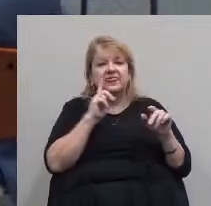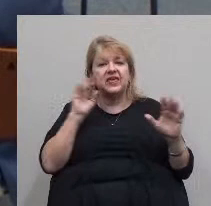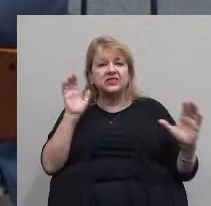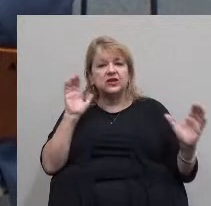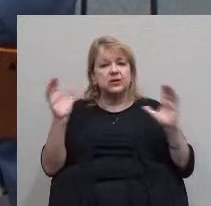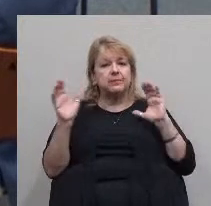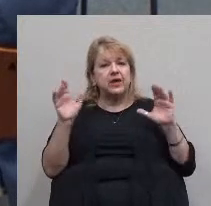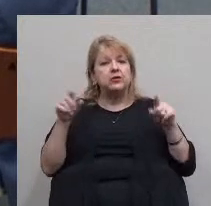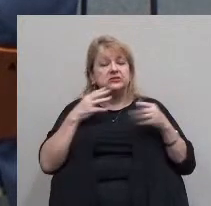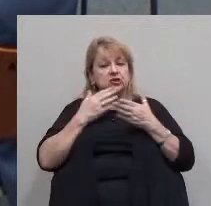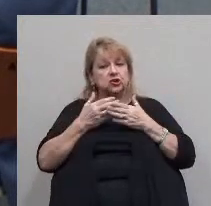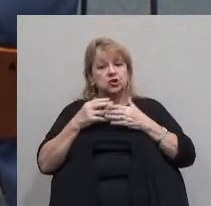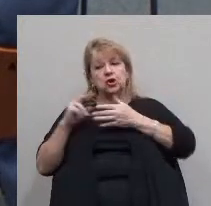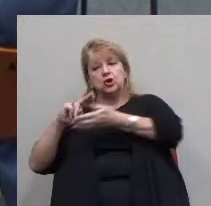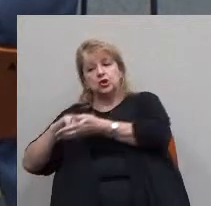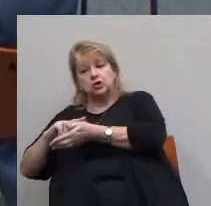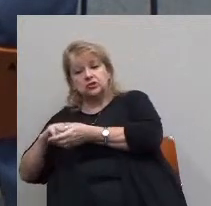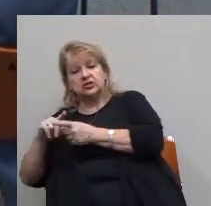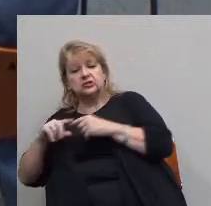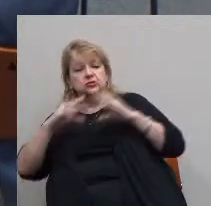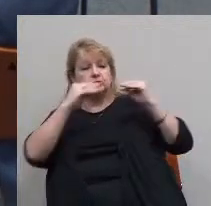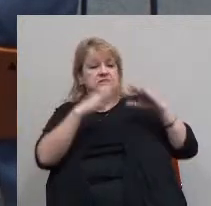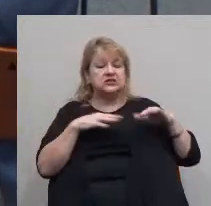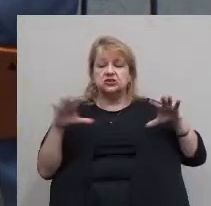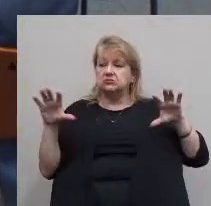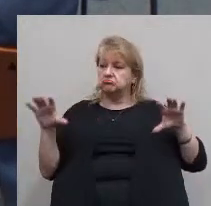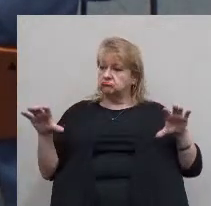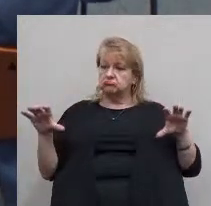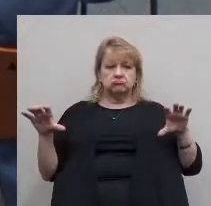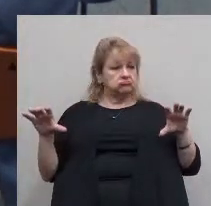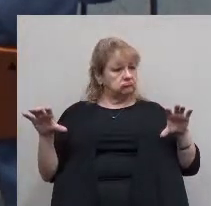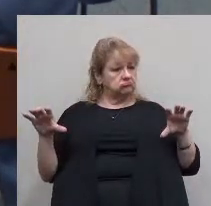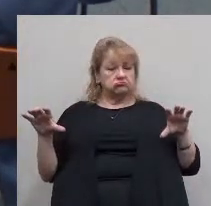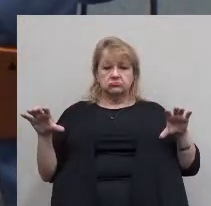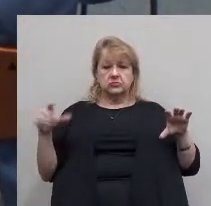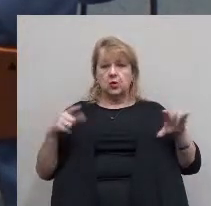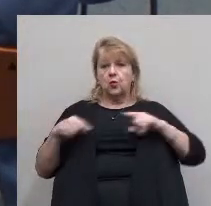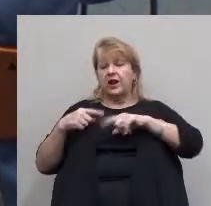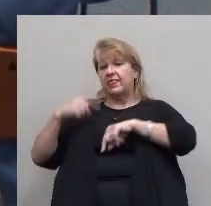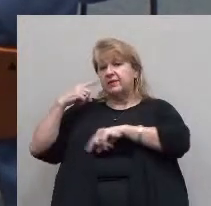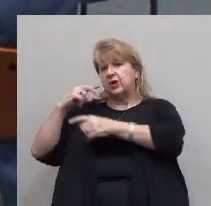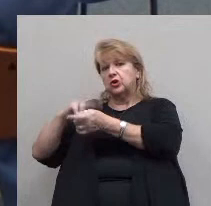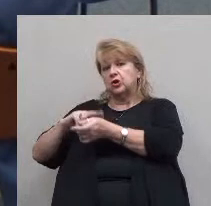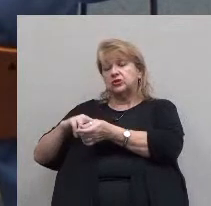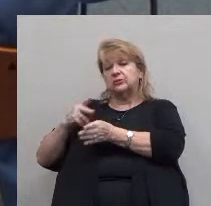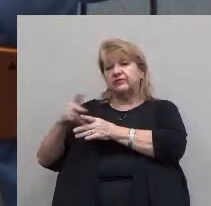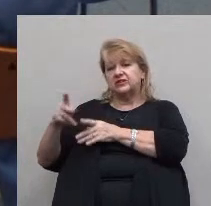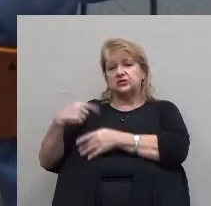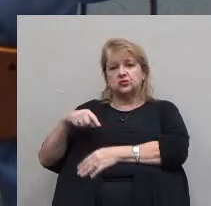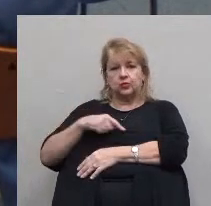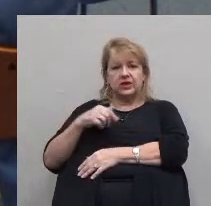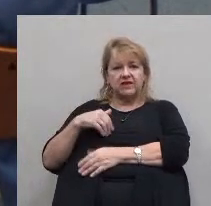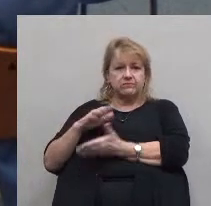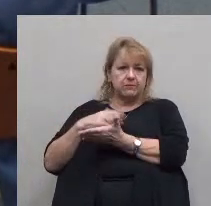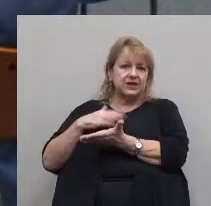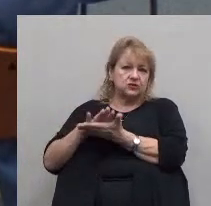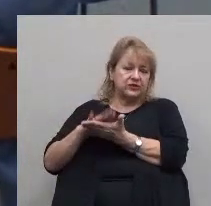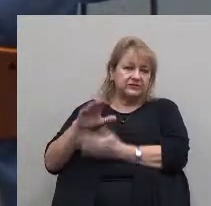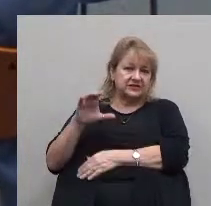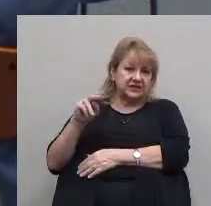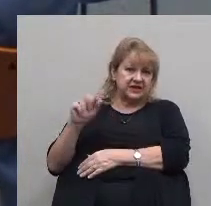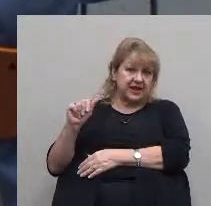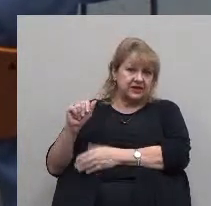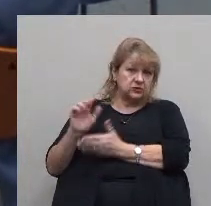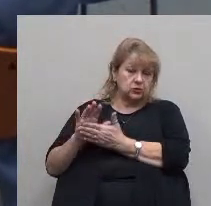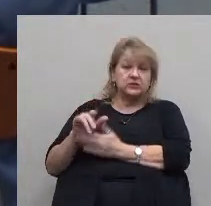is a good one. I also think, when I think about the nursing profession, we have a CNA program at my school. I had a